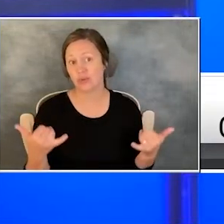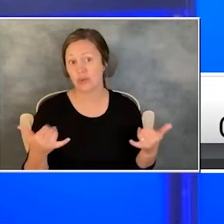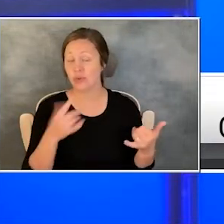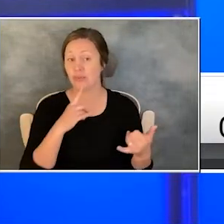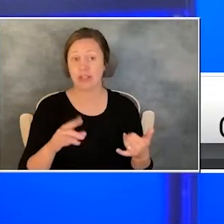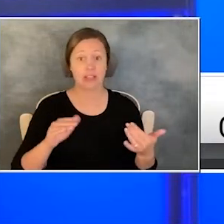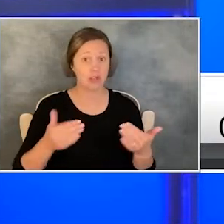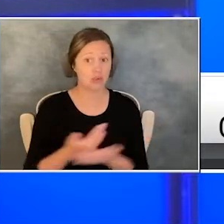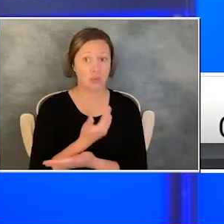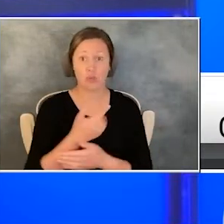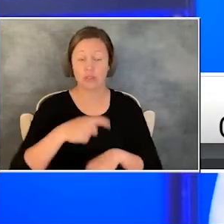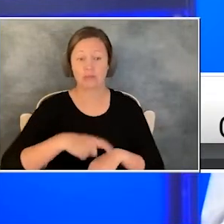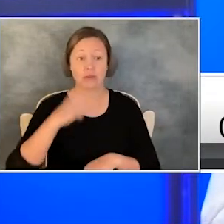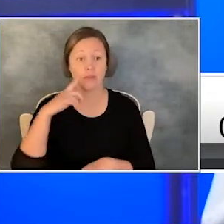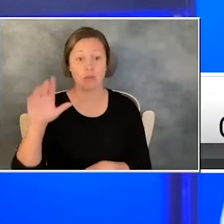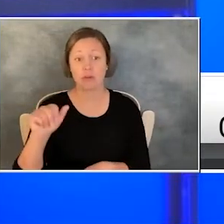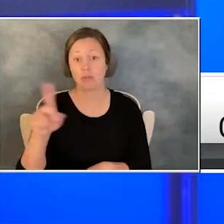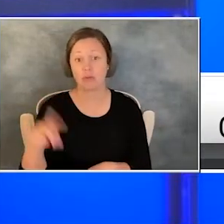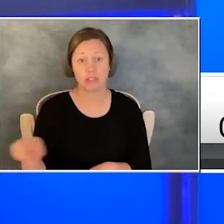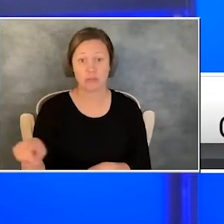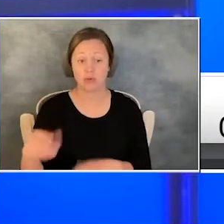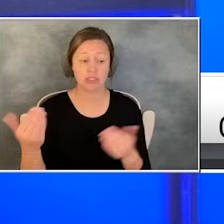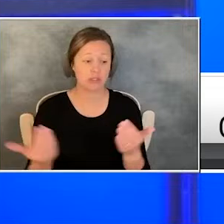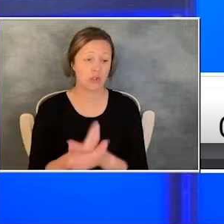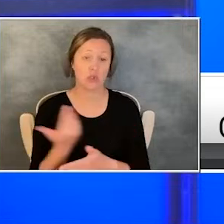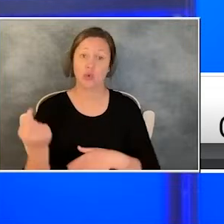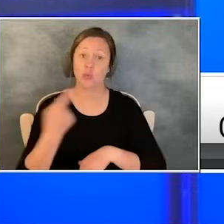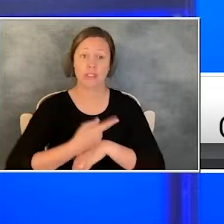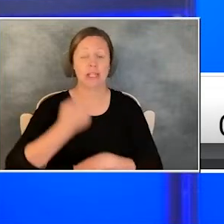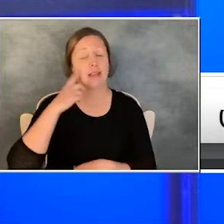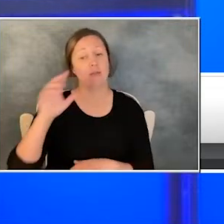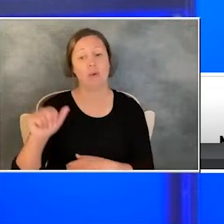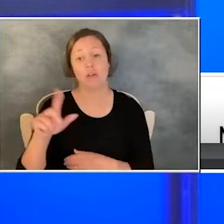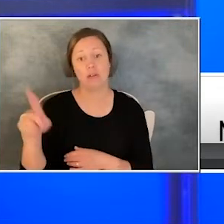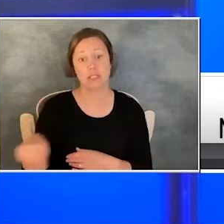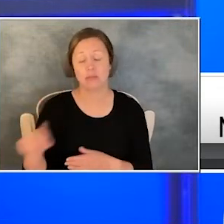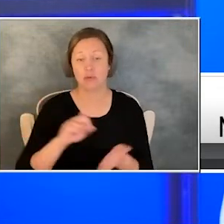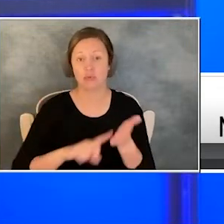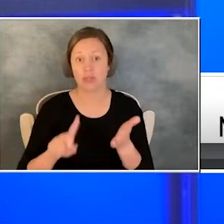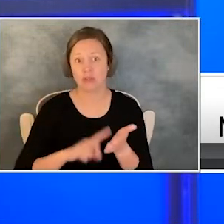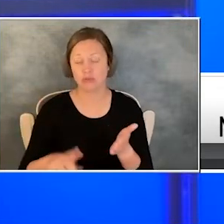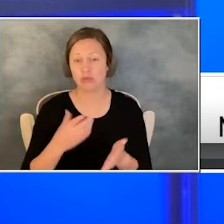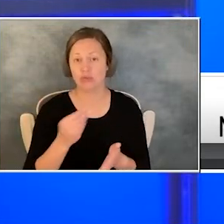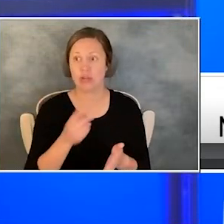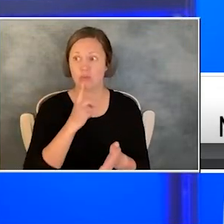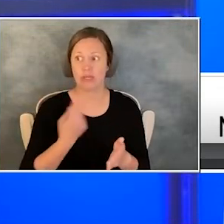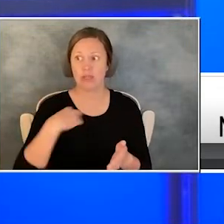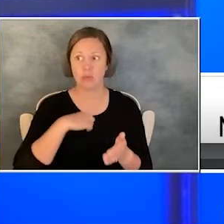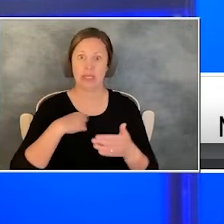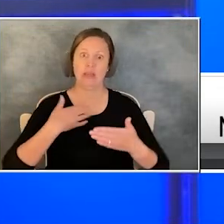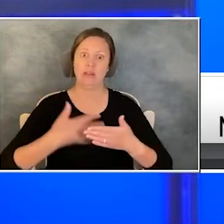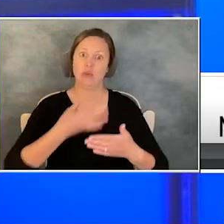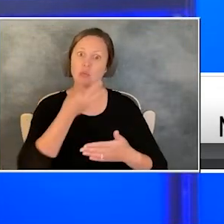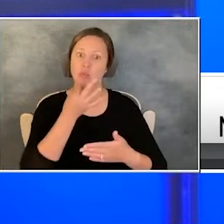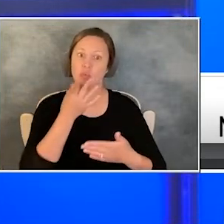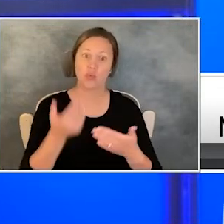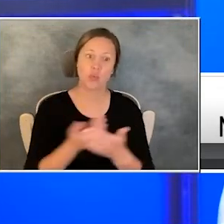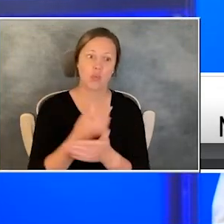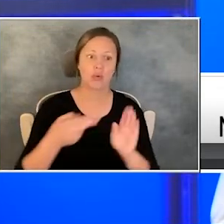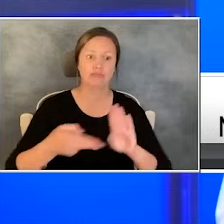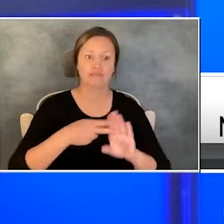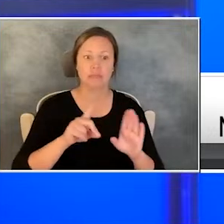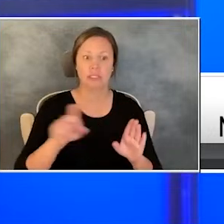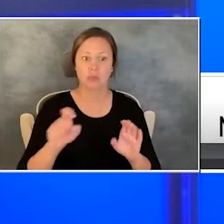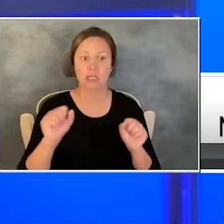for Alzheimer's disease, a whole new day for Alzheimer's disease research, and we're on the verge of new diagnostics where we can recognize the